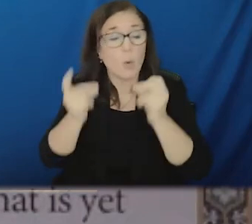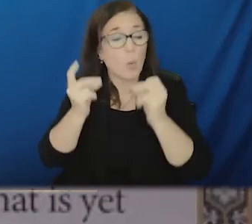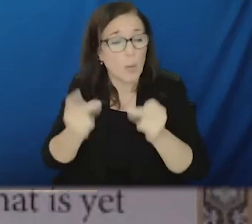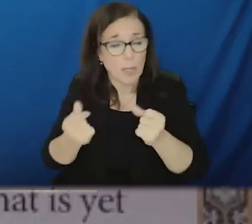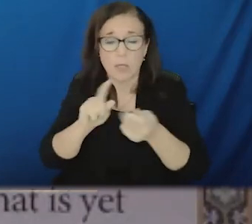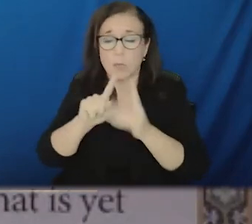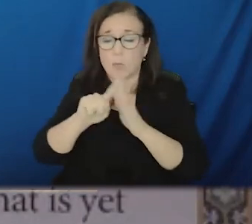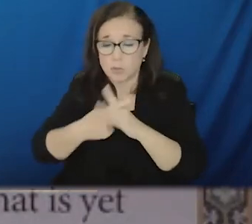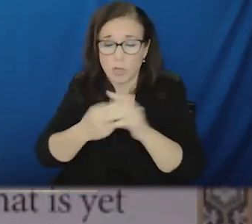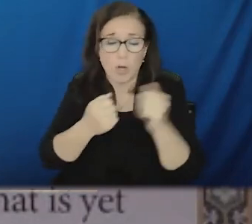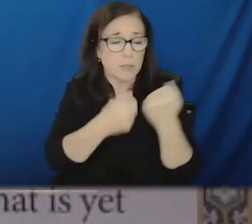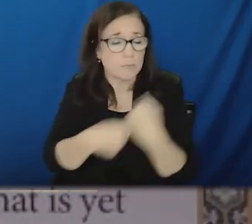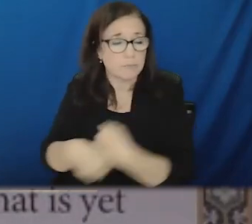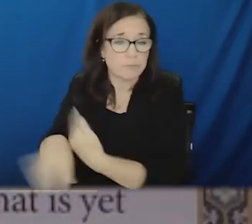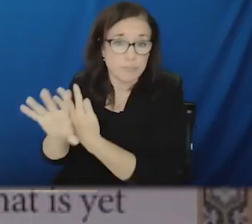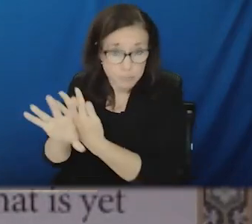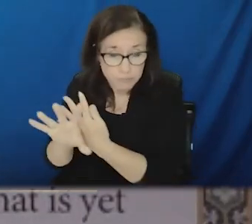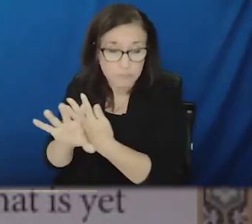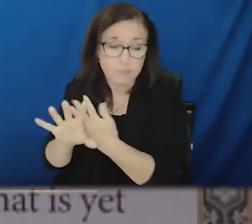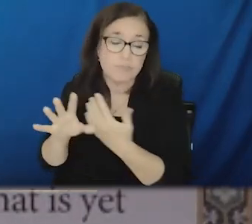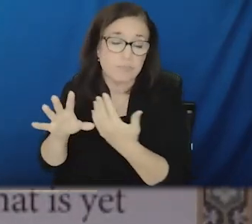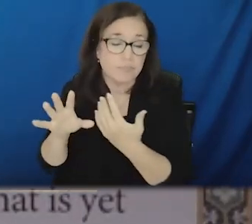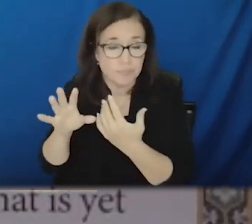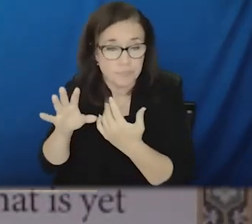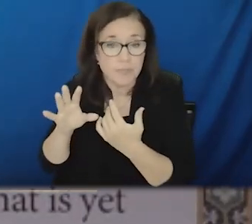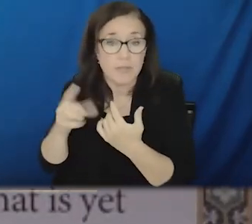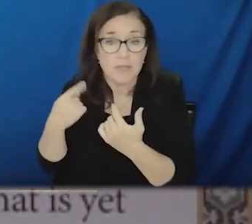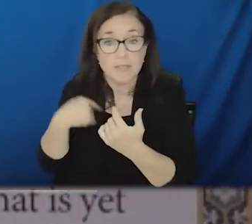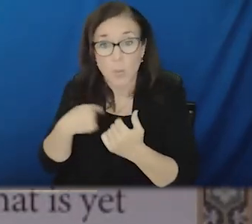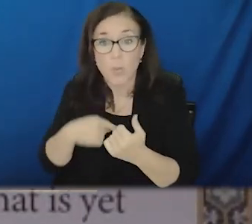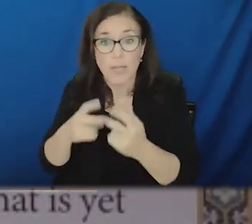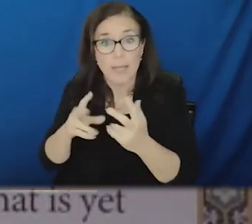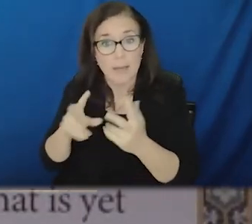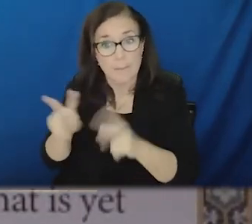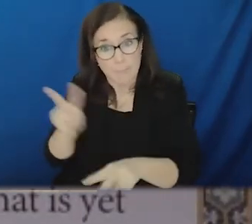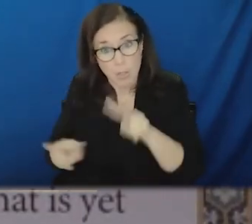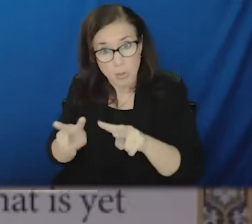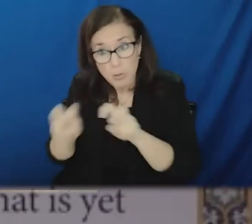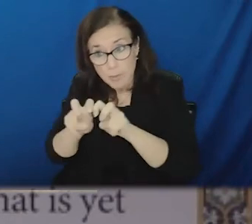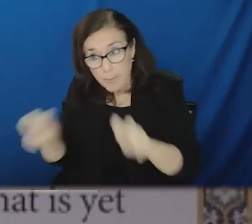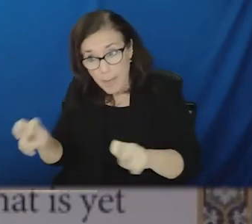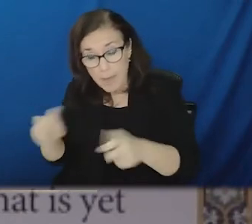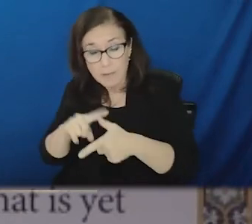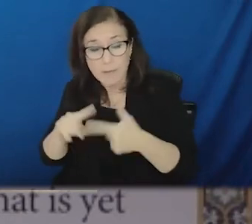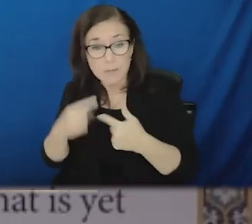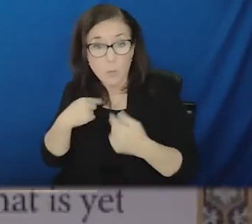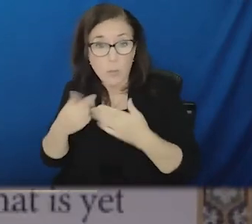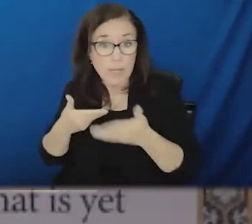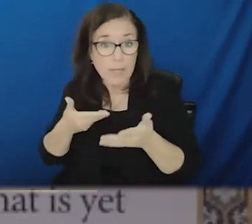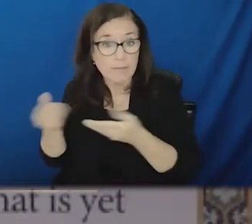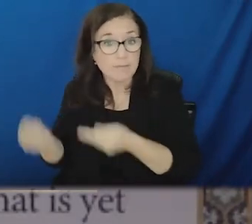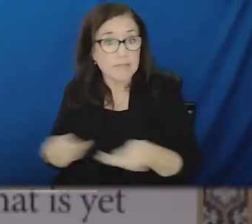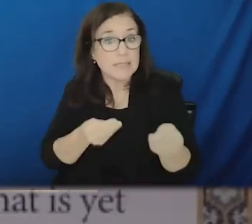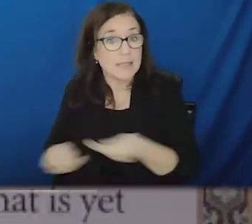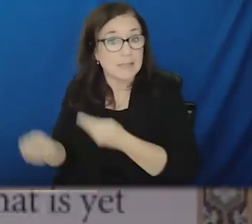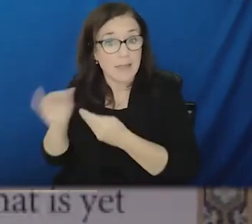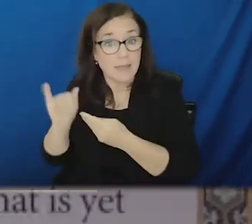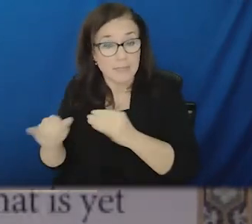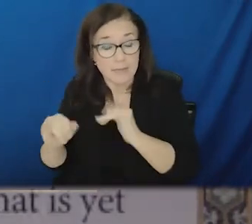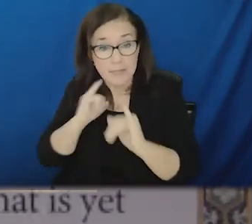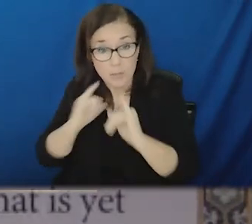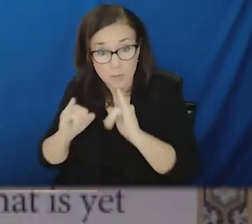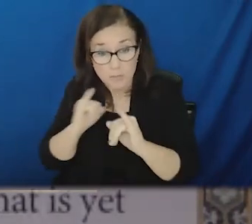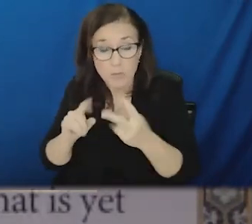process where we monitor panels, we facilitate interviews, and we've done first